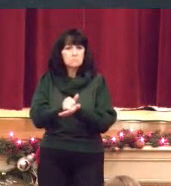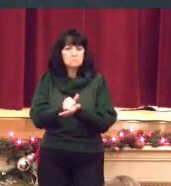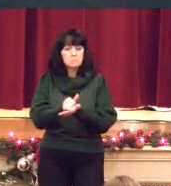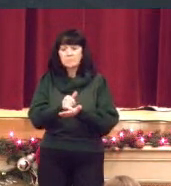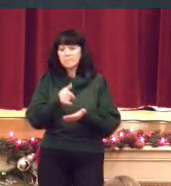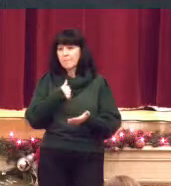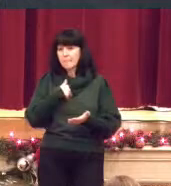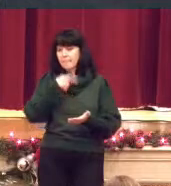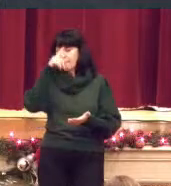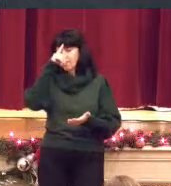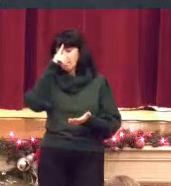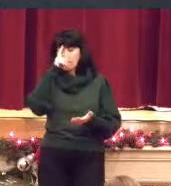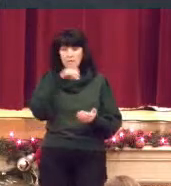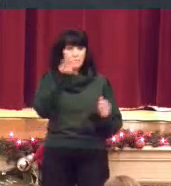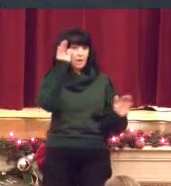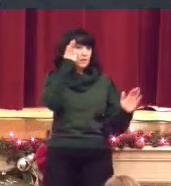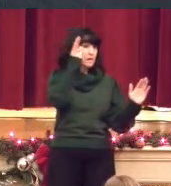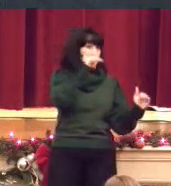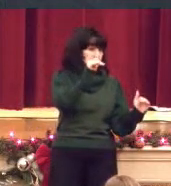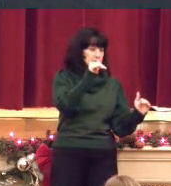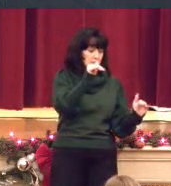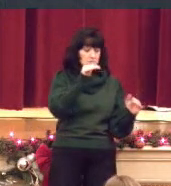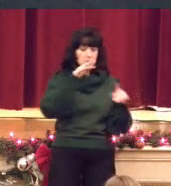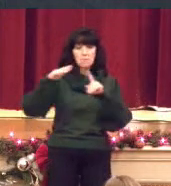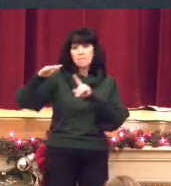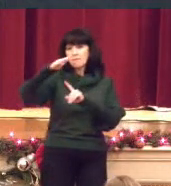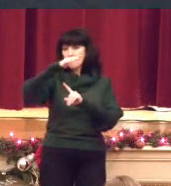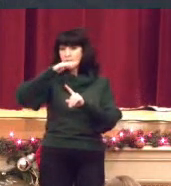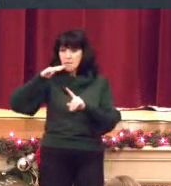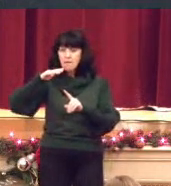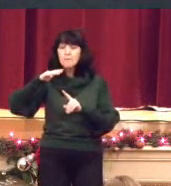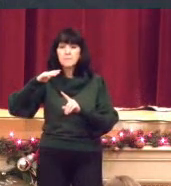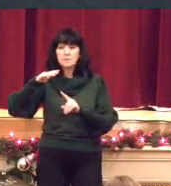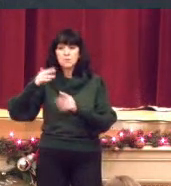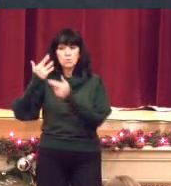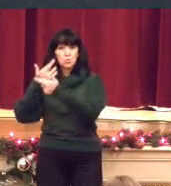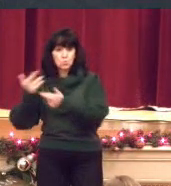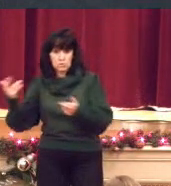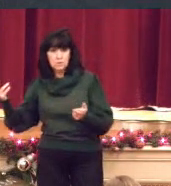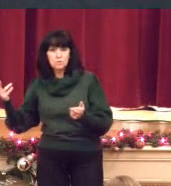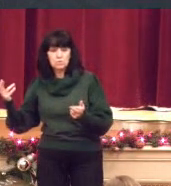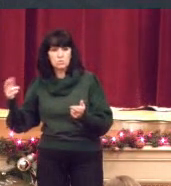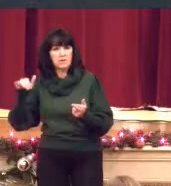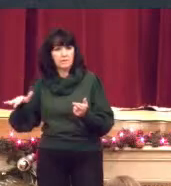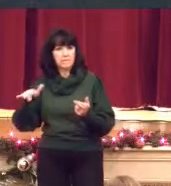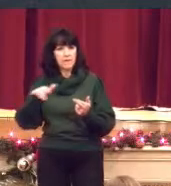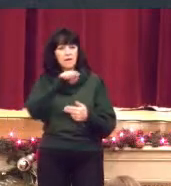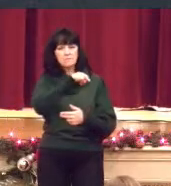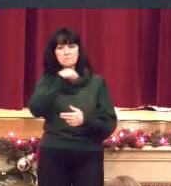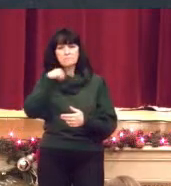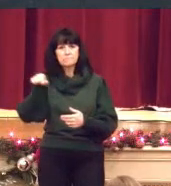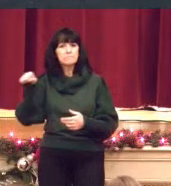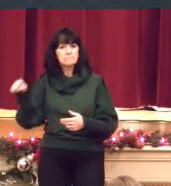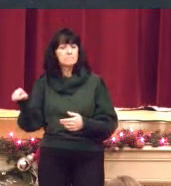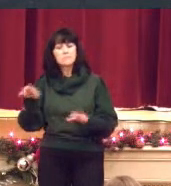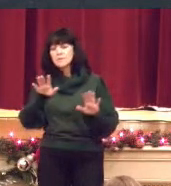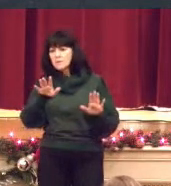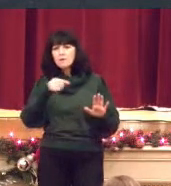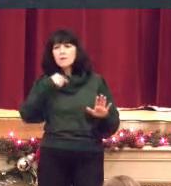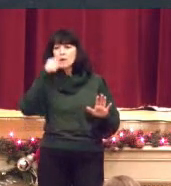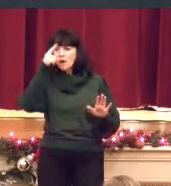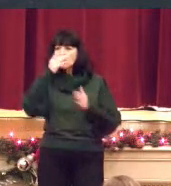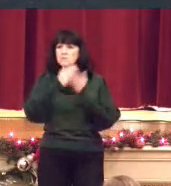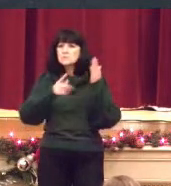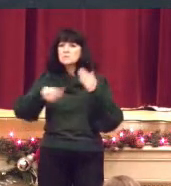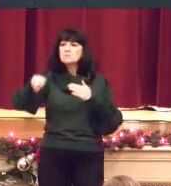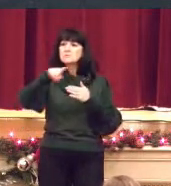climate, teamwork, and resources are what it takes. Everybody's, I think, well-intended. I don't doubt anybody's intention.